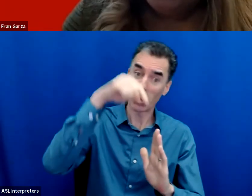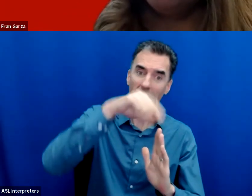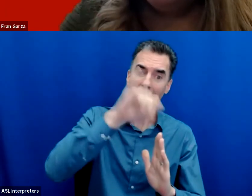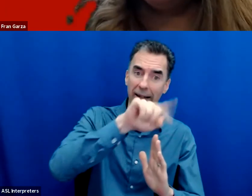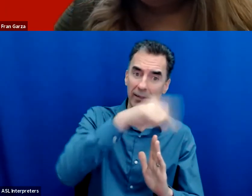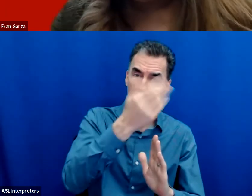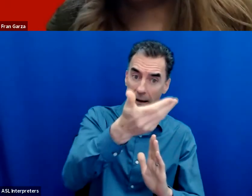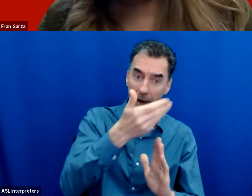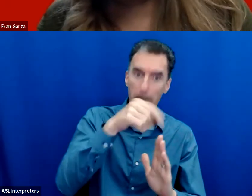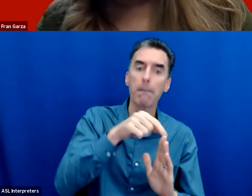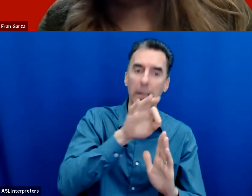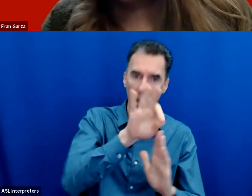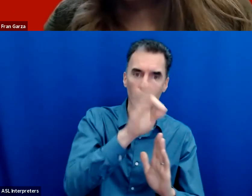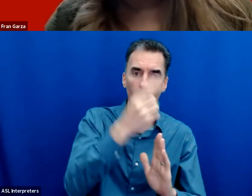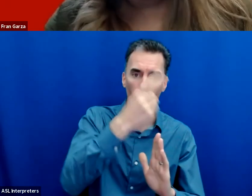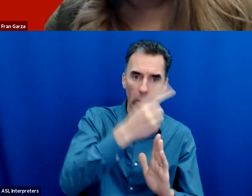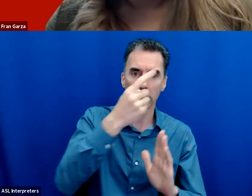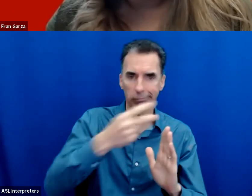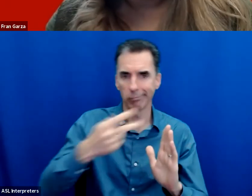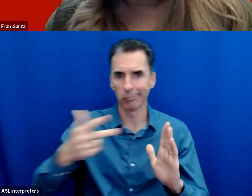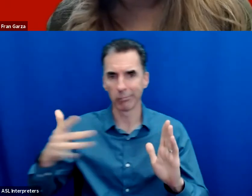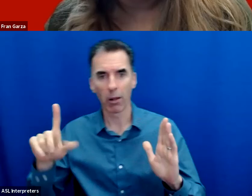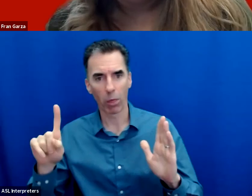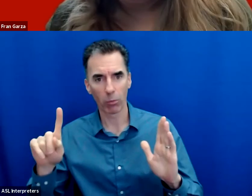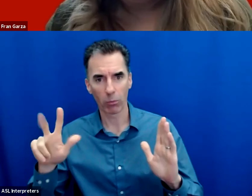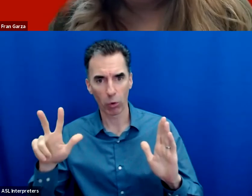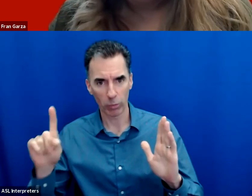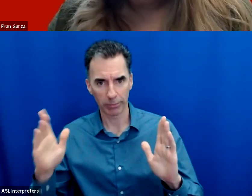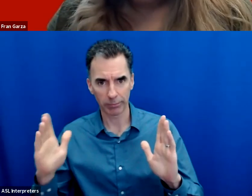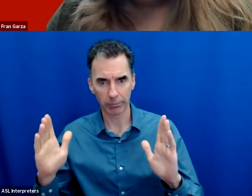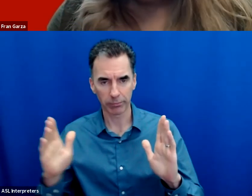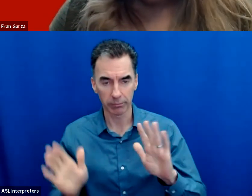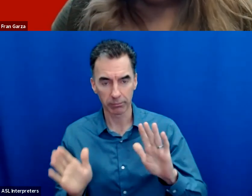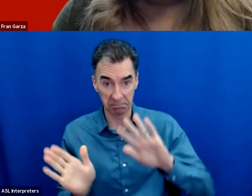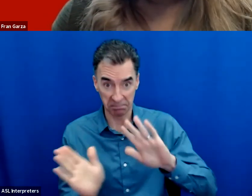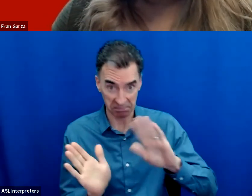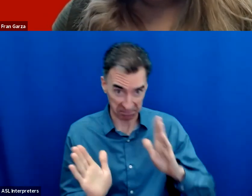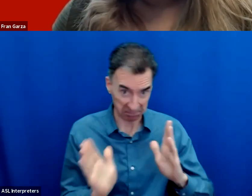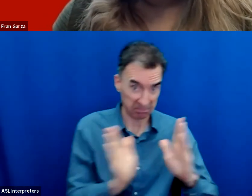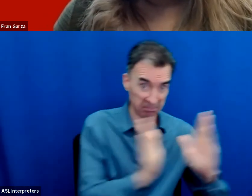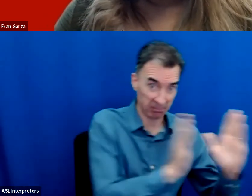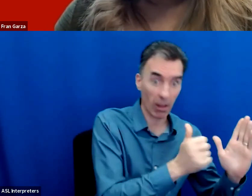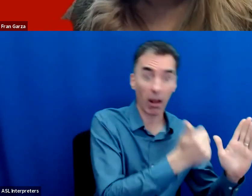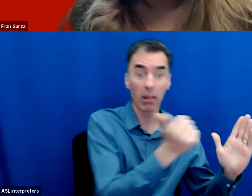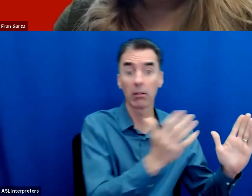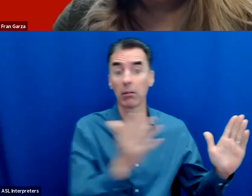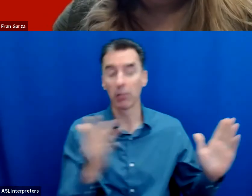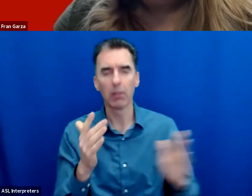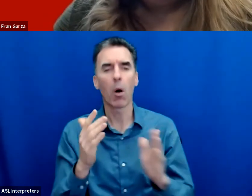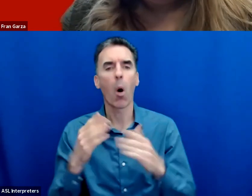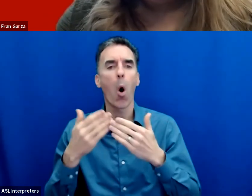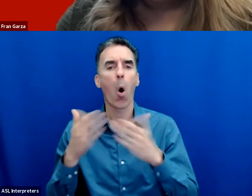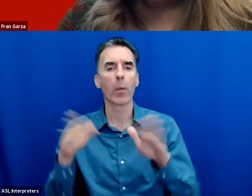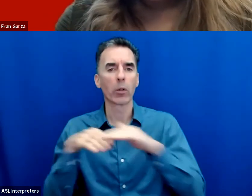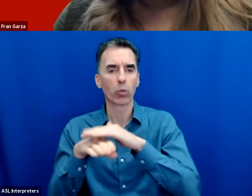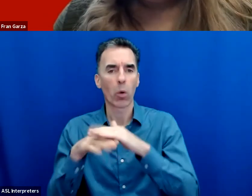forms. In addition, you also have the open enrollment period. So let's just say, let's do a hypothetical. Let's